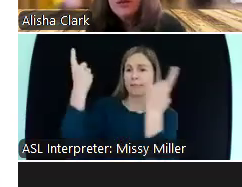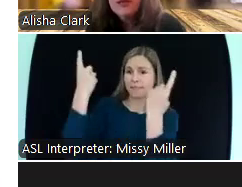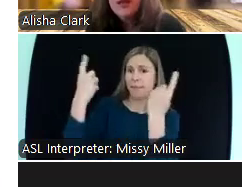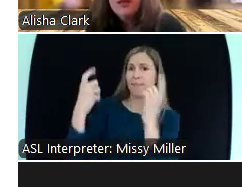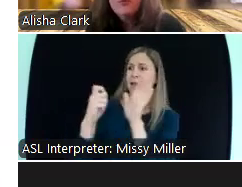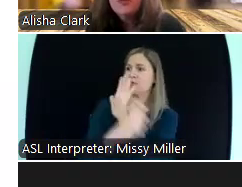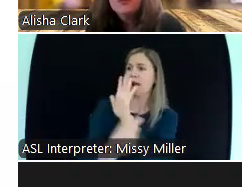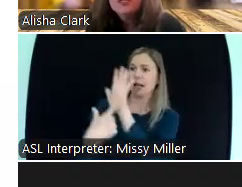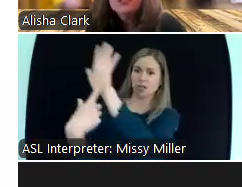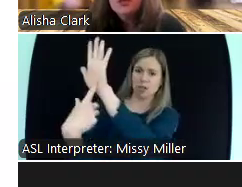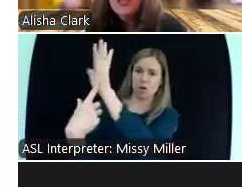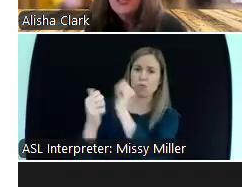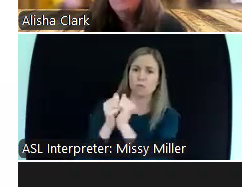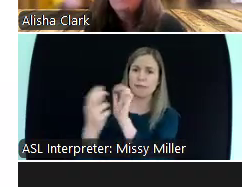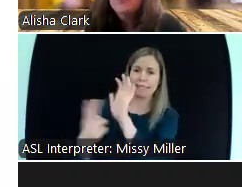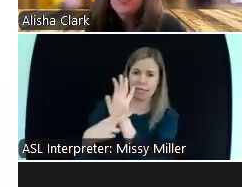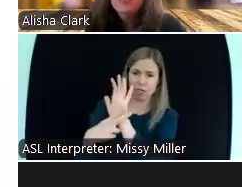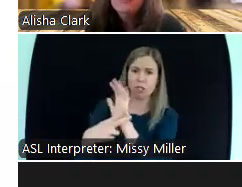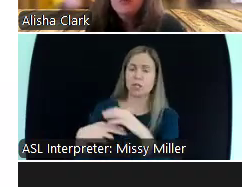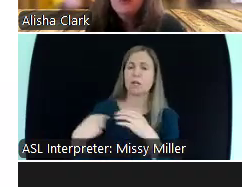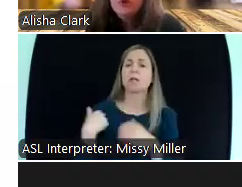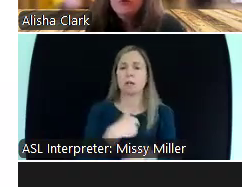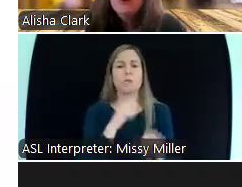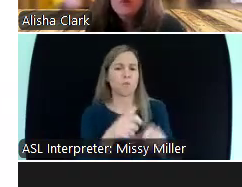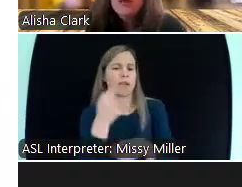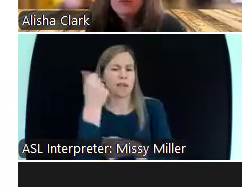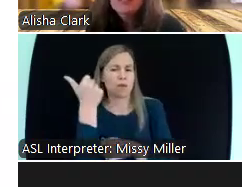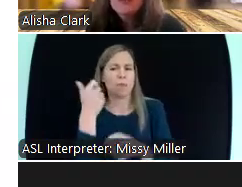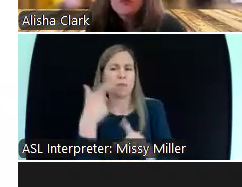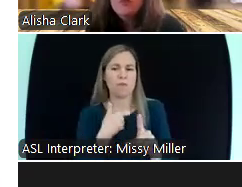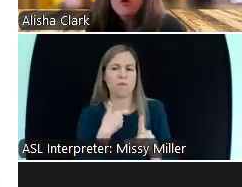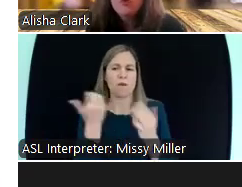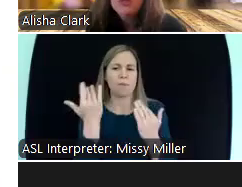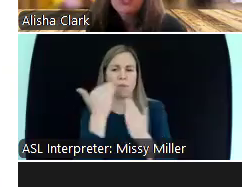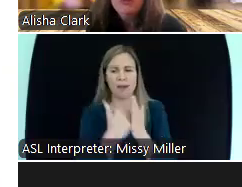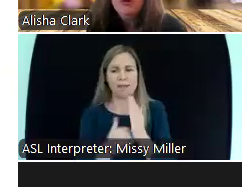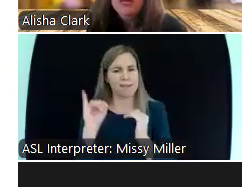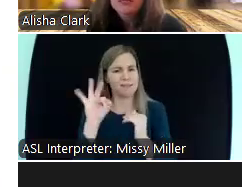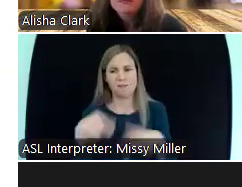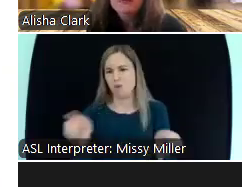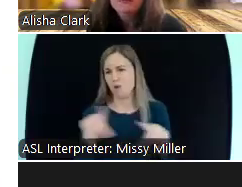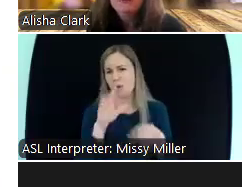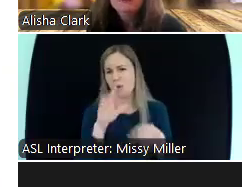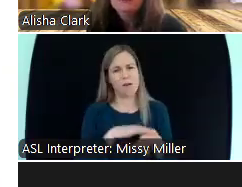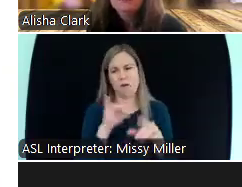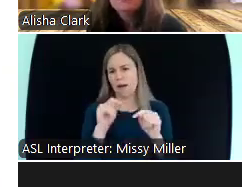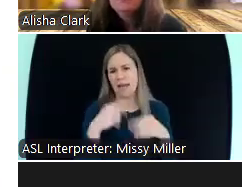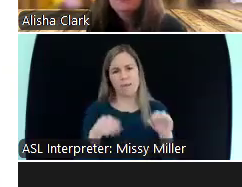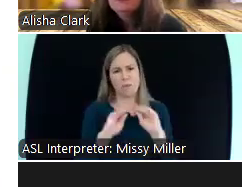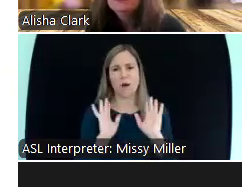writing with your signature, and then we can remove you from the waiting list if you no longer wish to be on it.